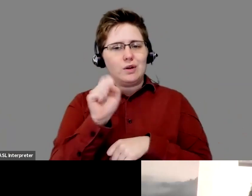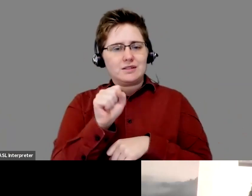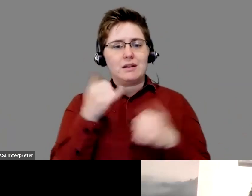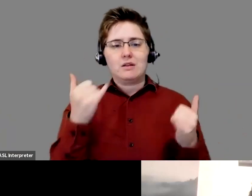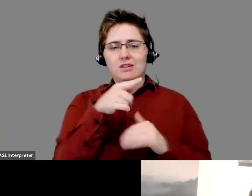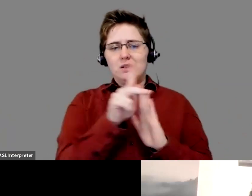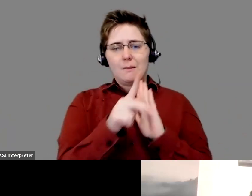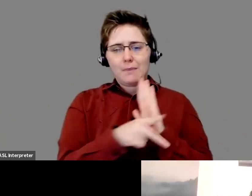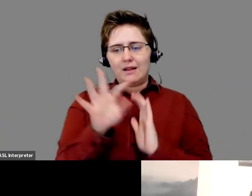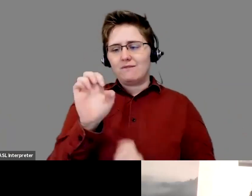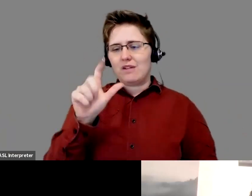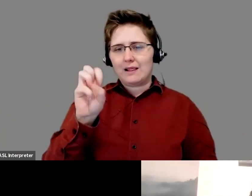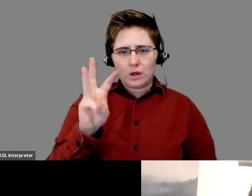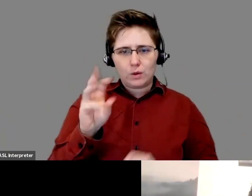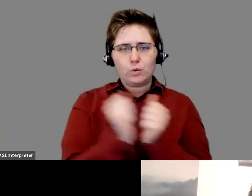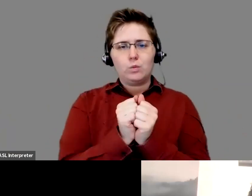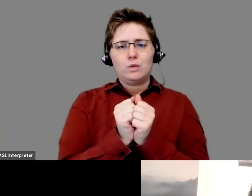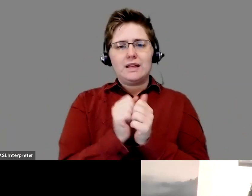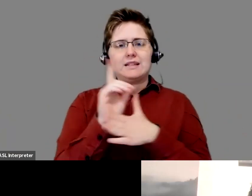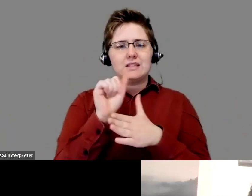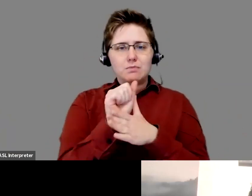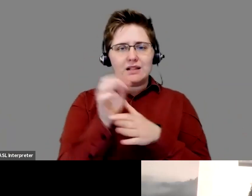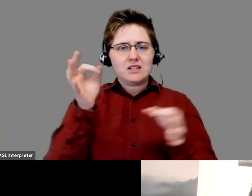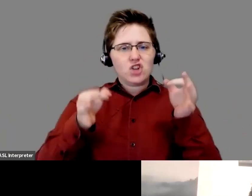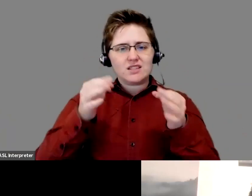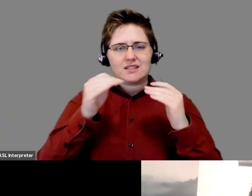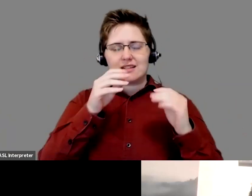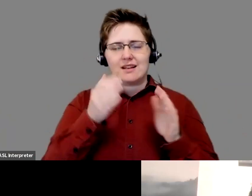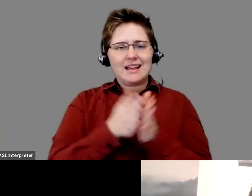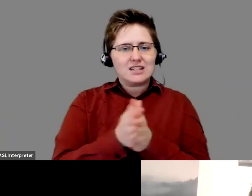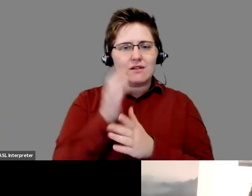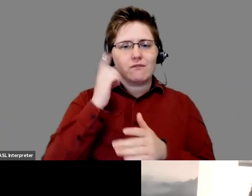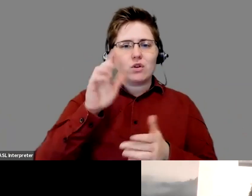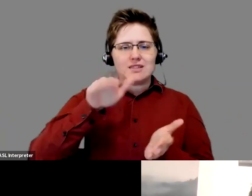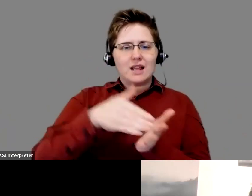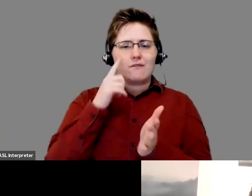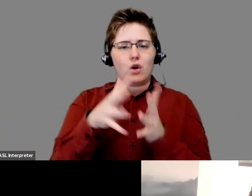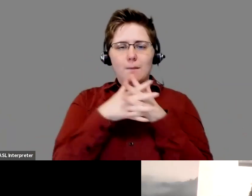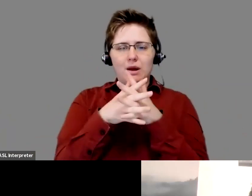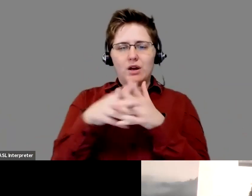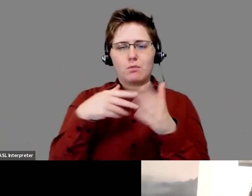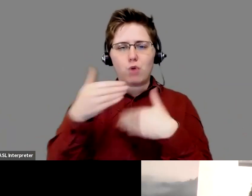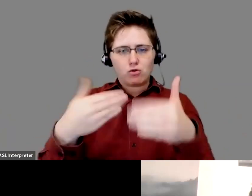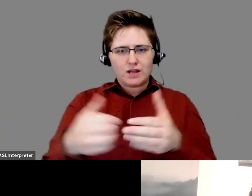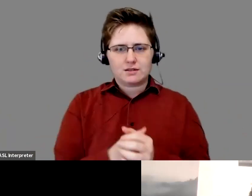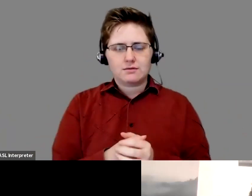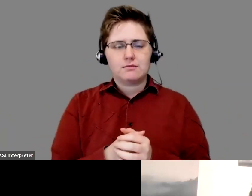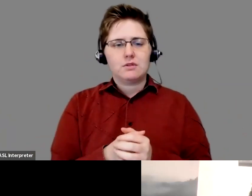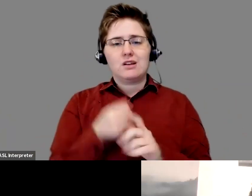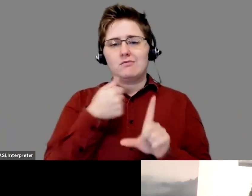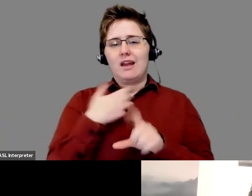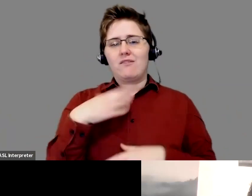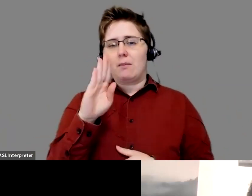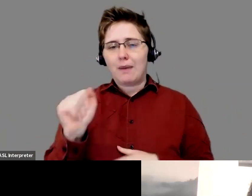policy fellow with the Disability Justice Initiative at the Center for American Progress. Valerie has a bachelor's